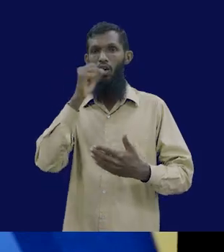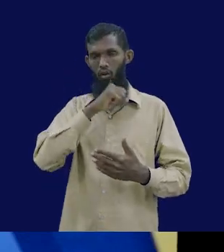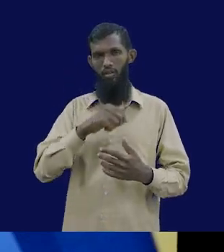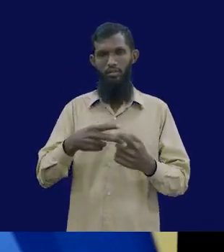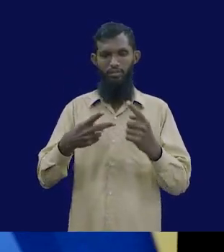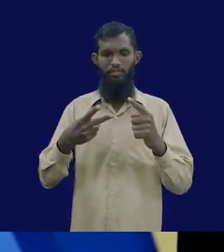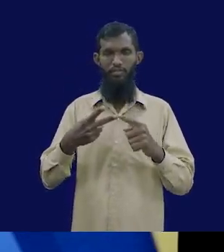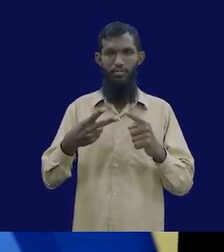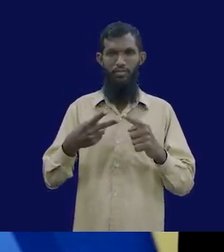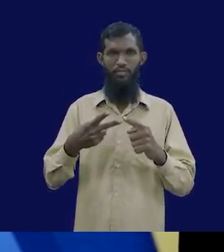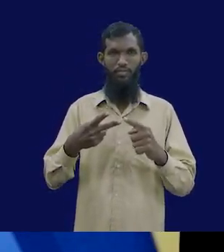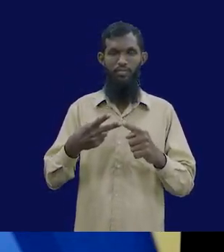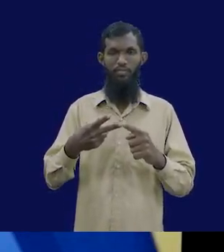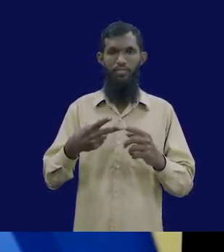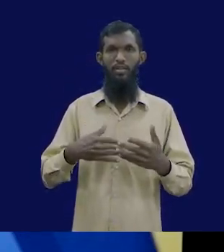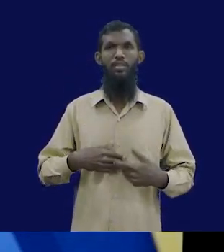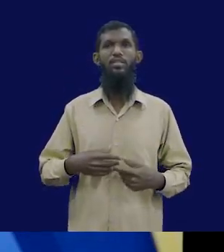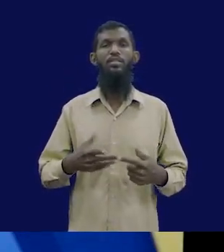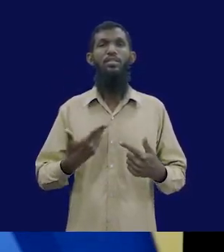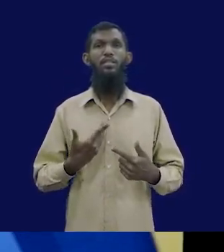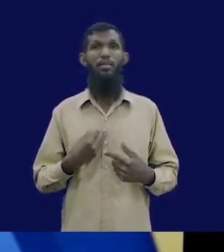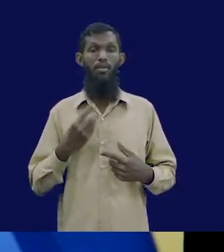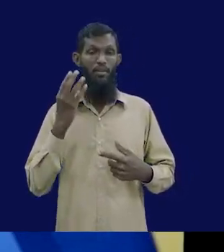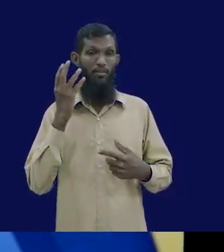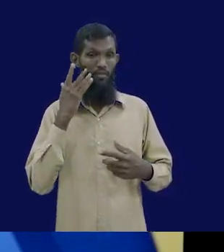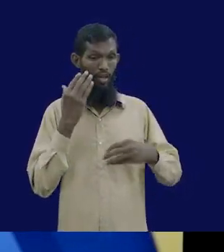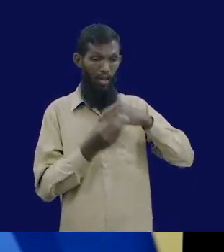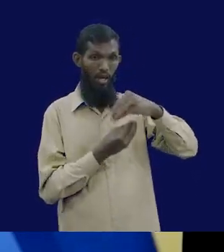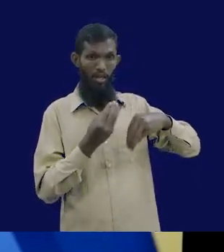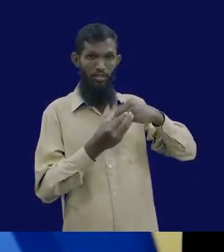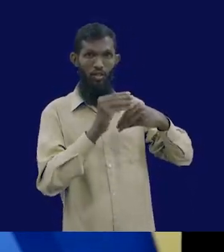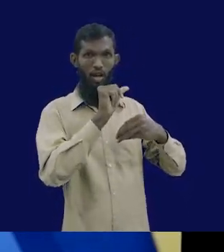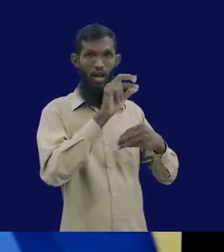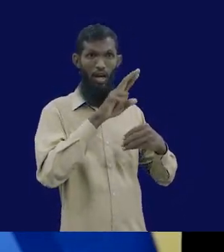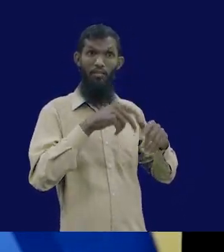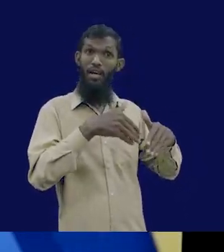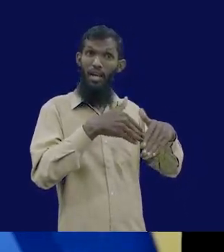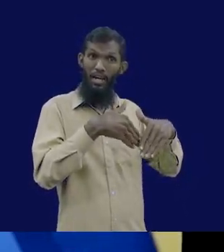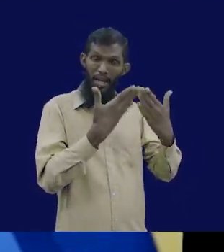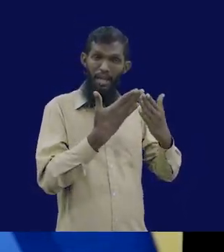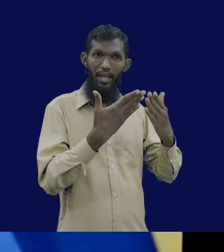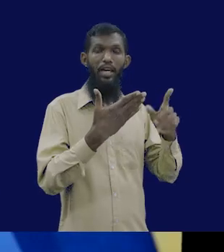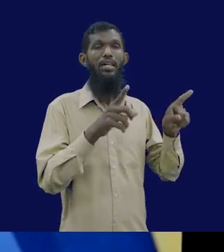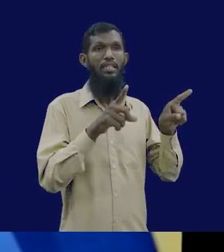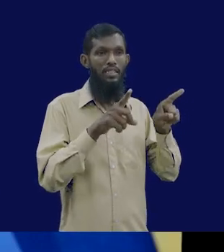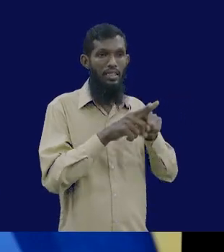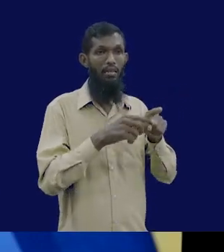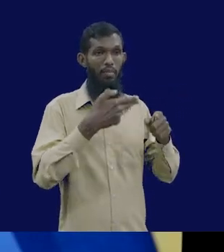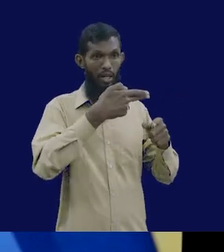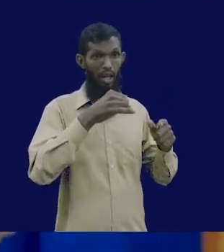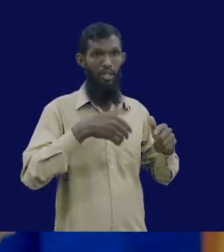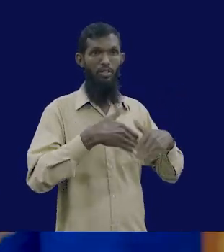makruh, like fasting on Arafah for the pilgrims, meaning those doing